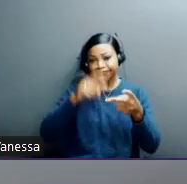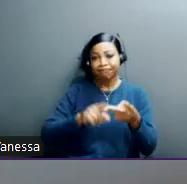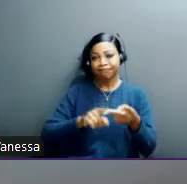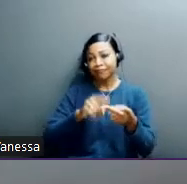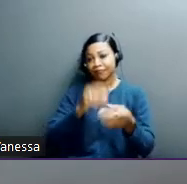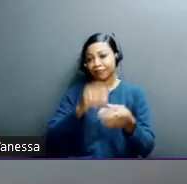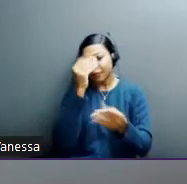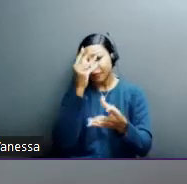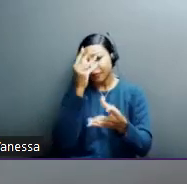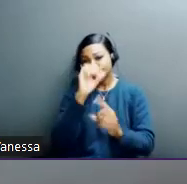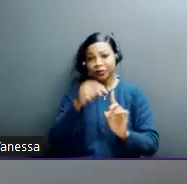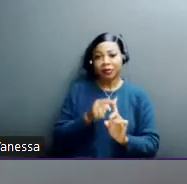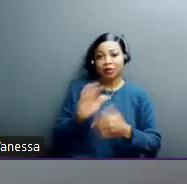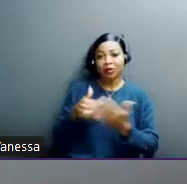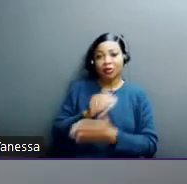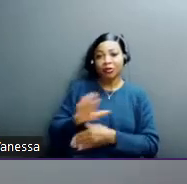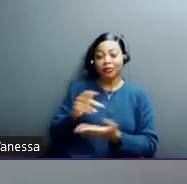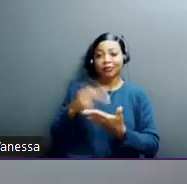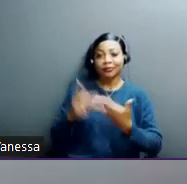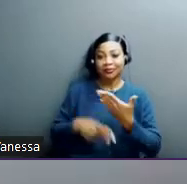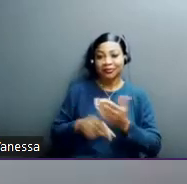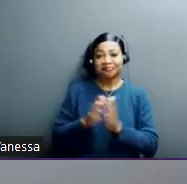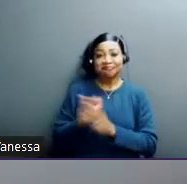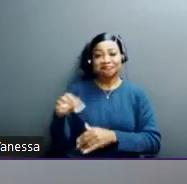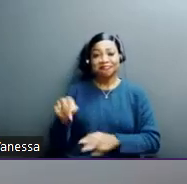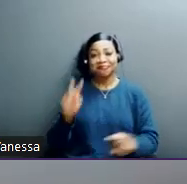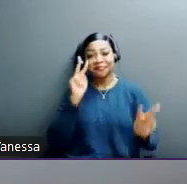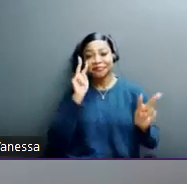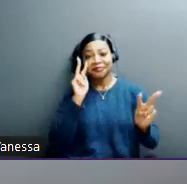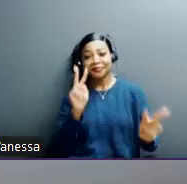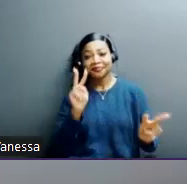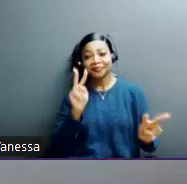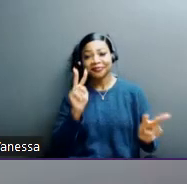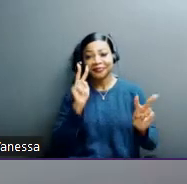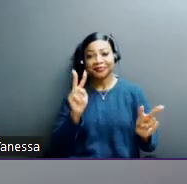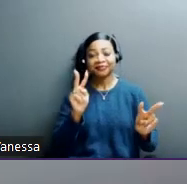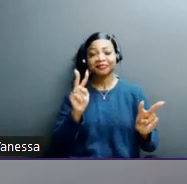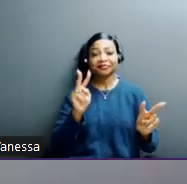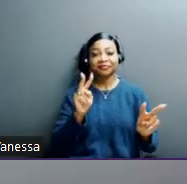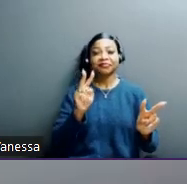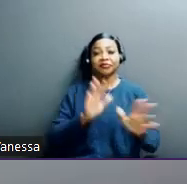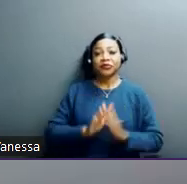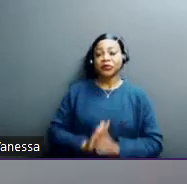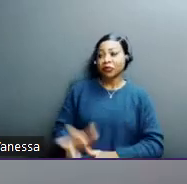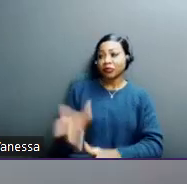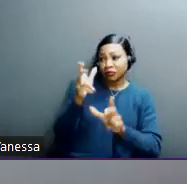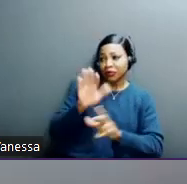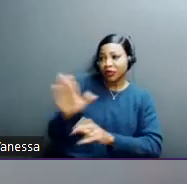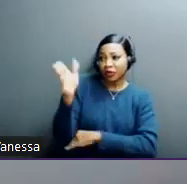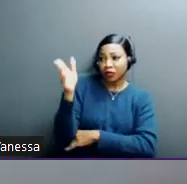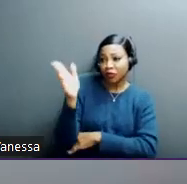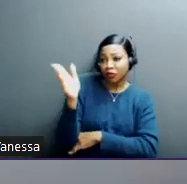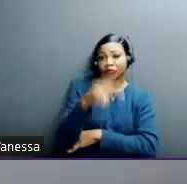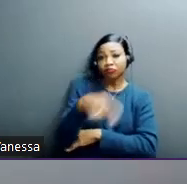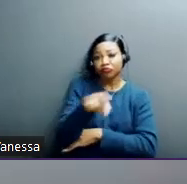share so we are looking so forward to hearing from them and the programs they have that you can then take